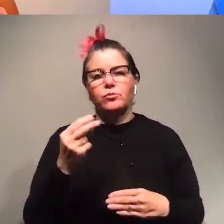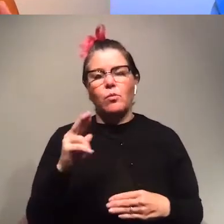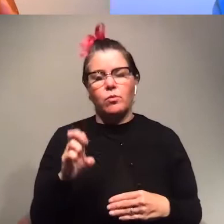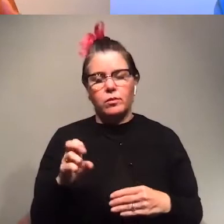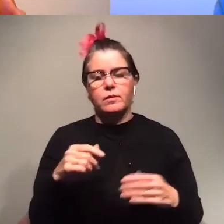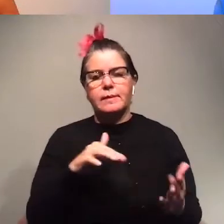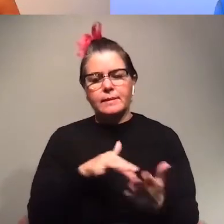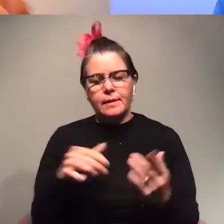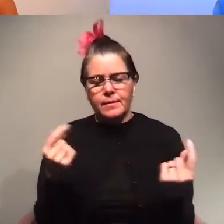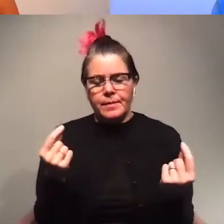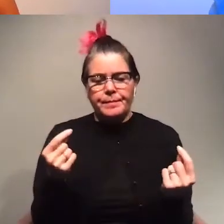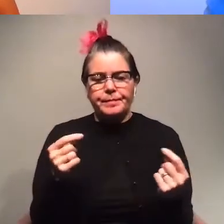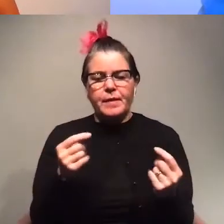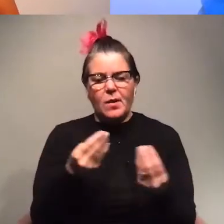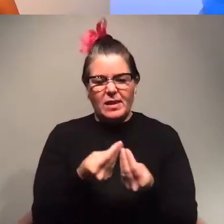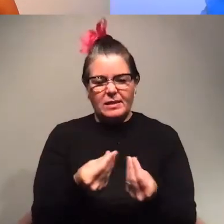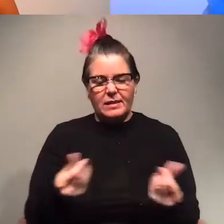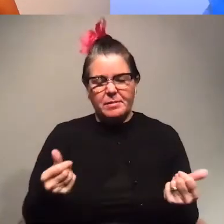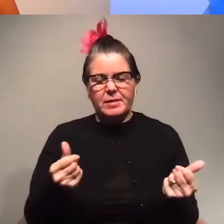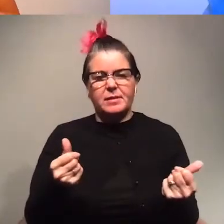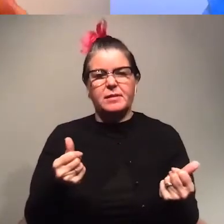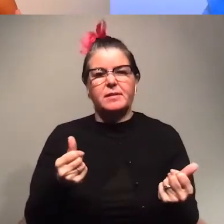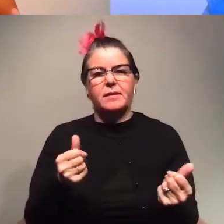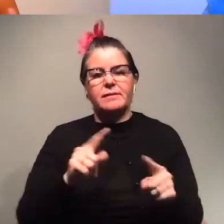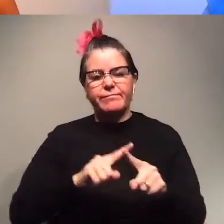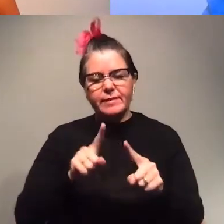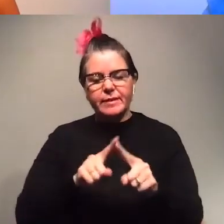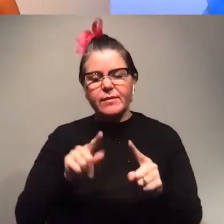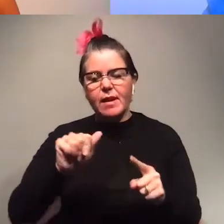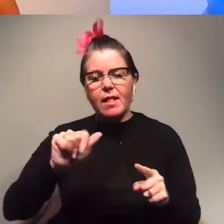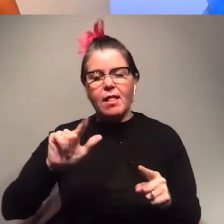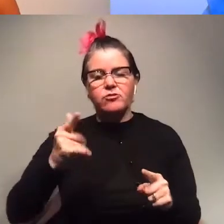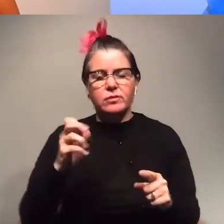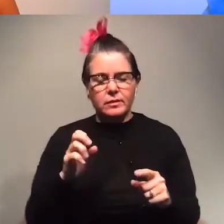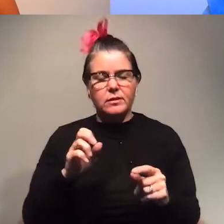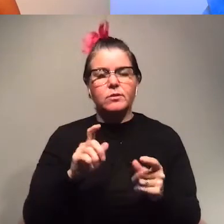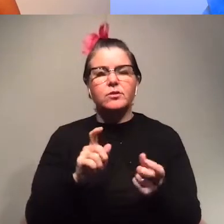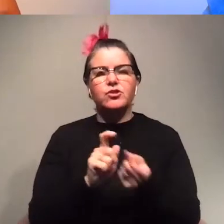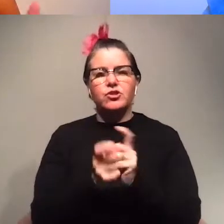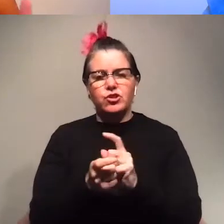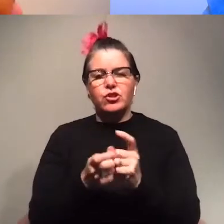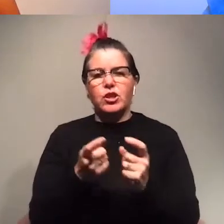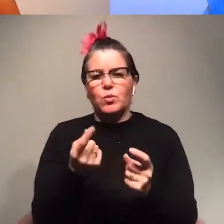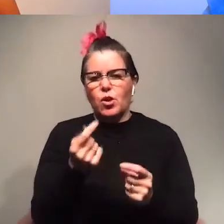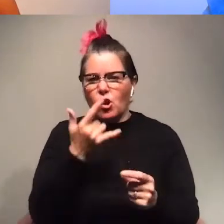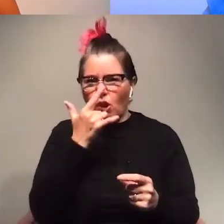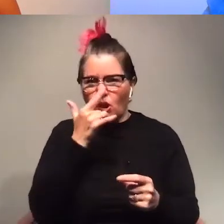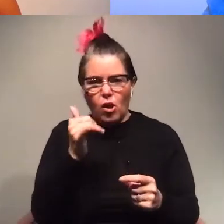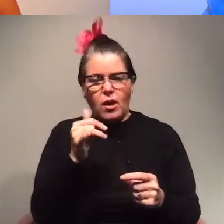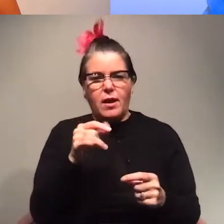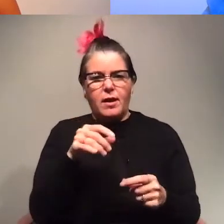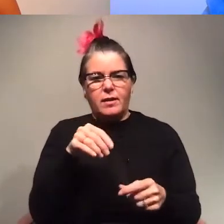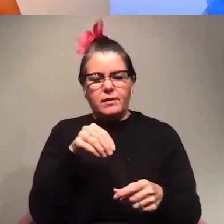studying how the decomposition of different parts of algae were changing the composition of like the insects, the marine